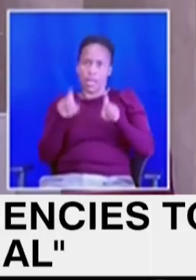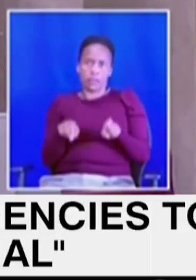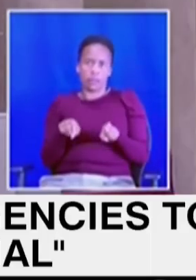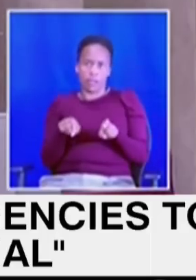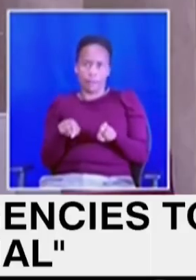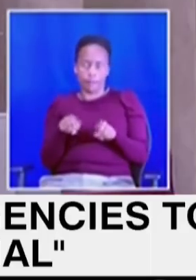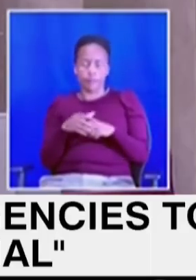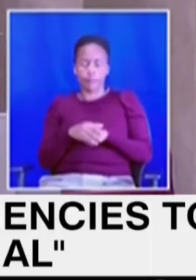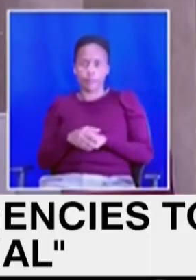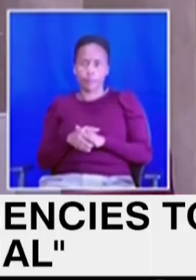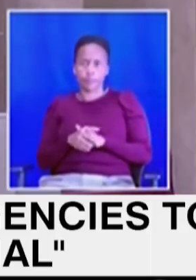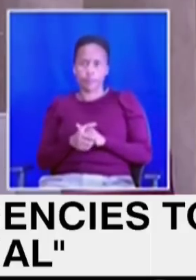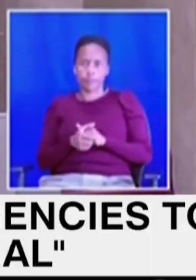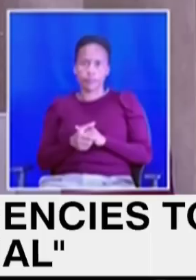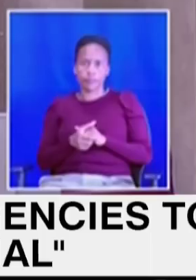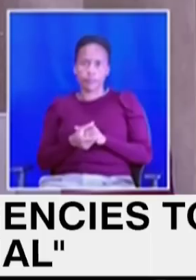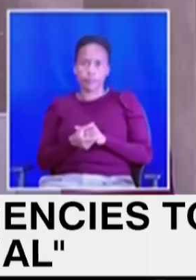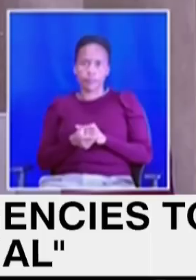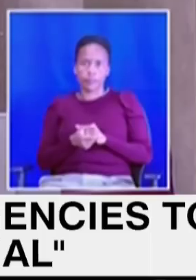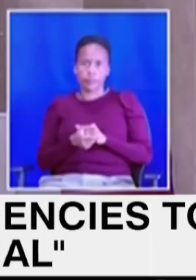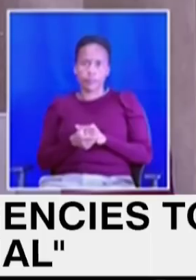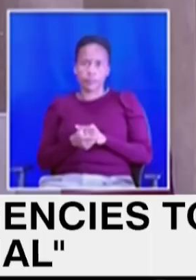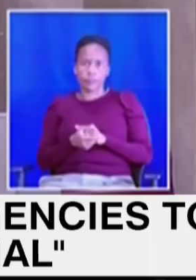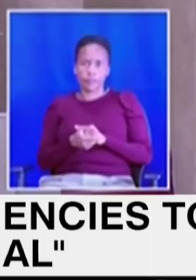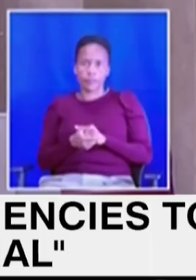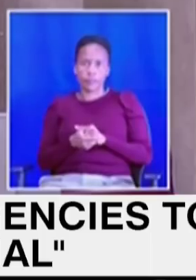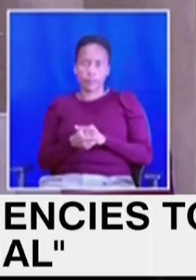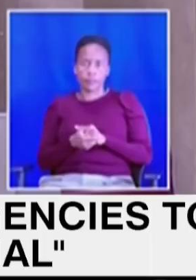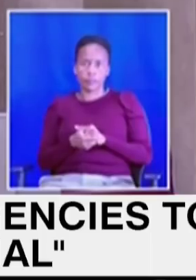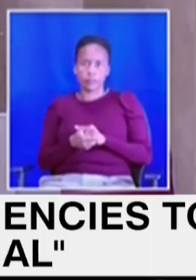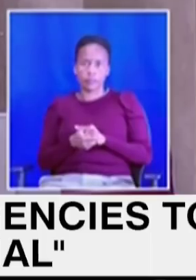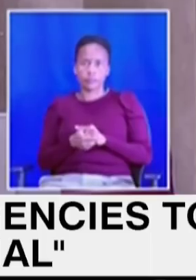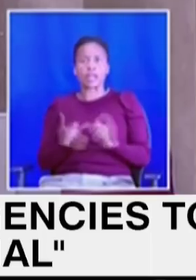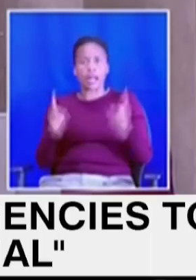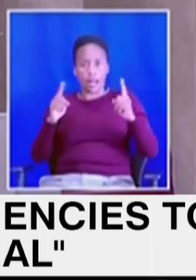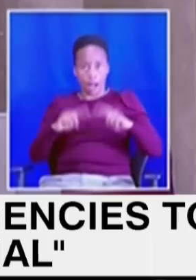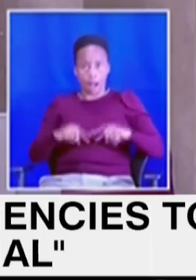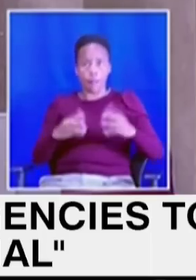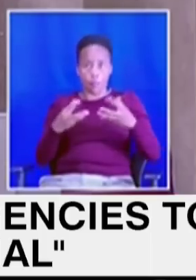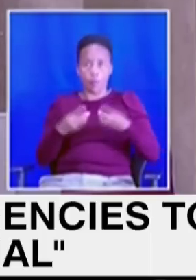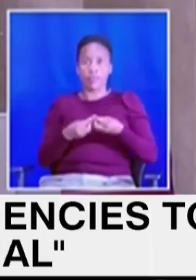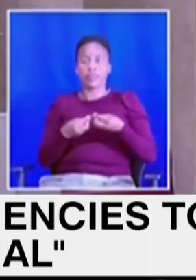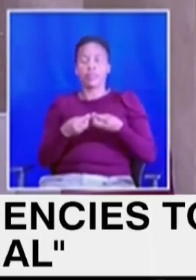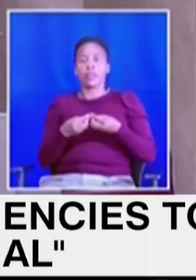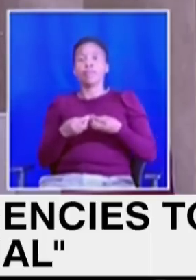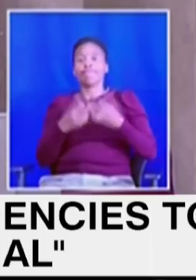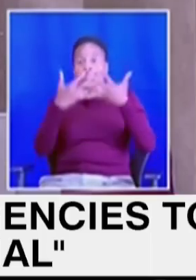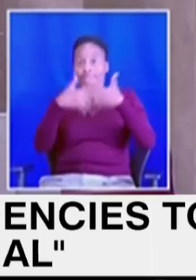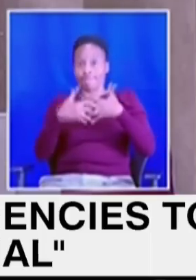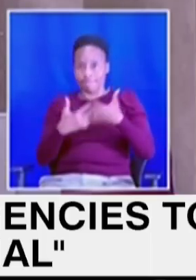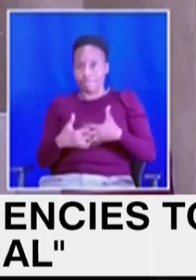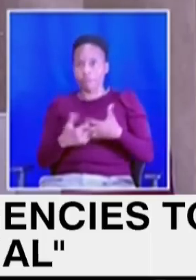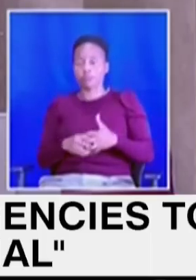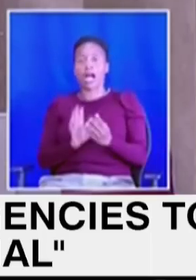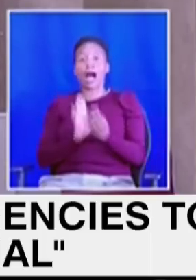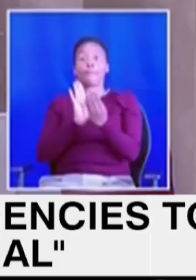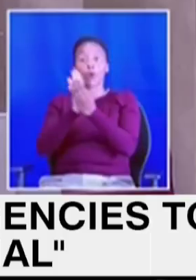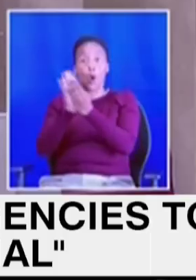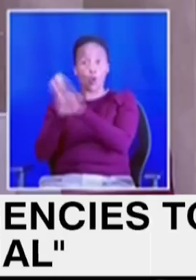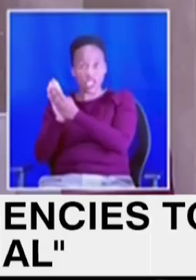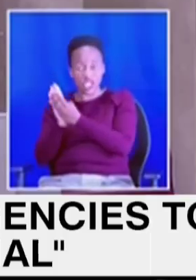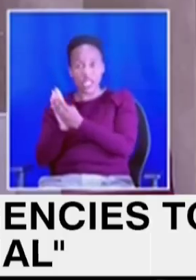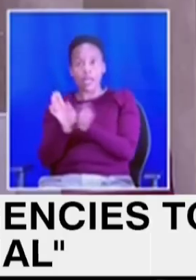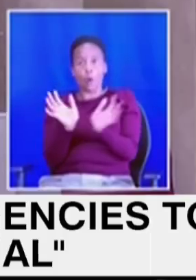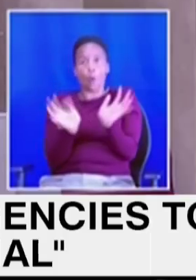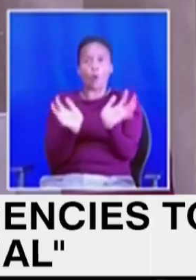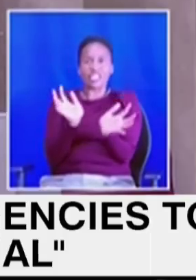busy with. They will come up with an integrated approach, coordination, and to ensure